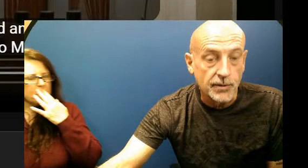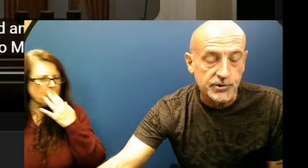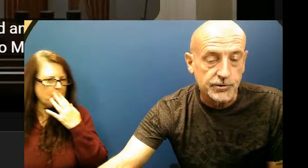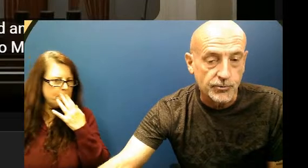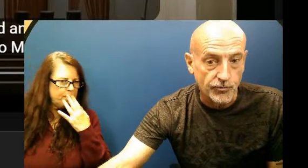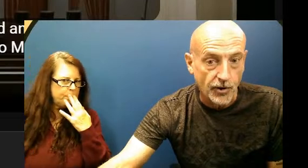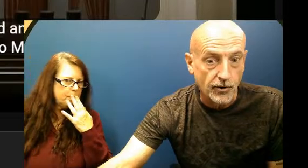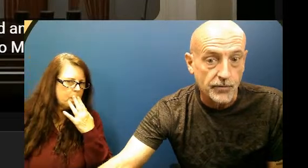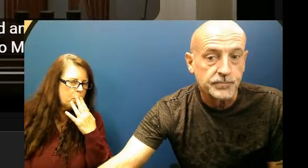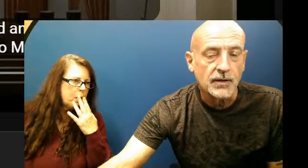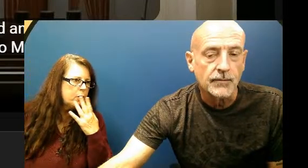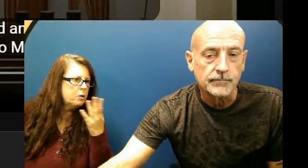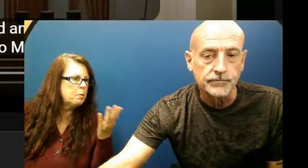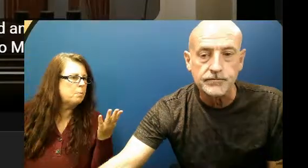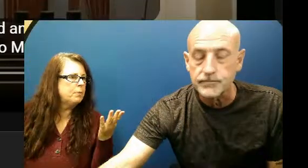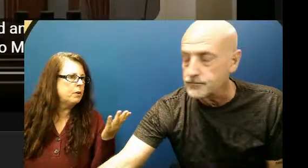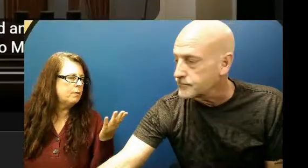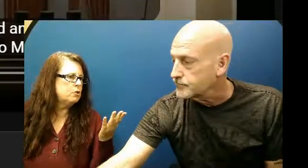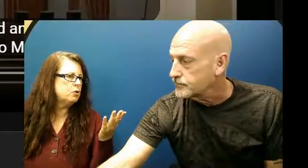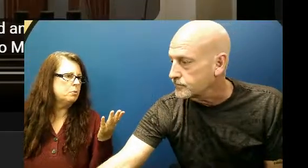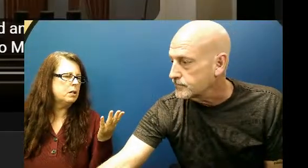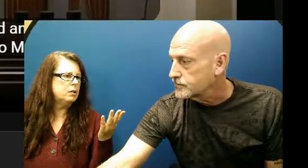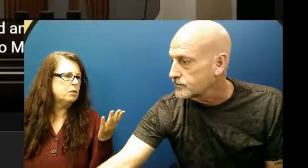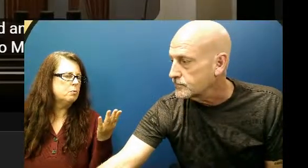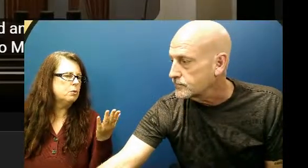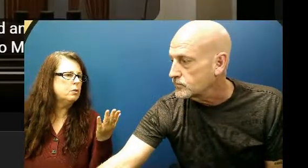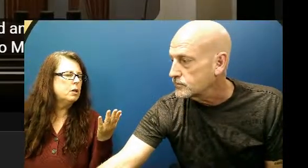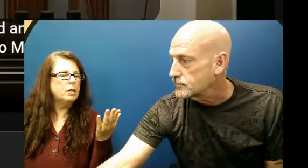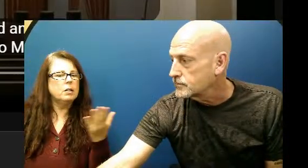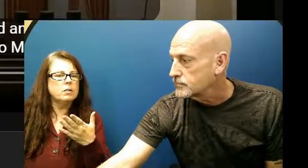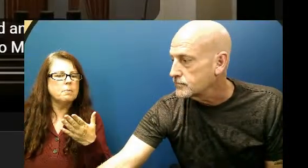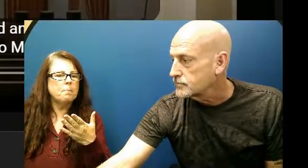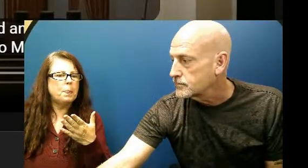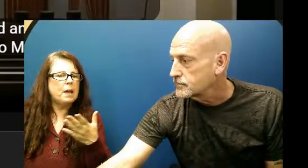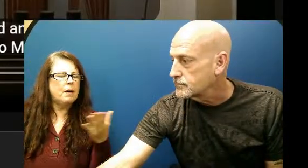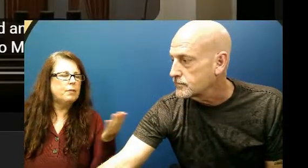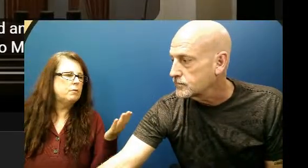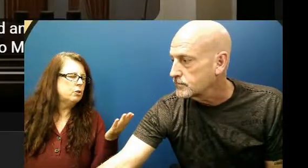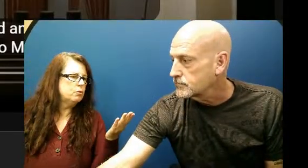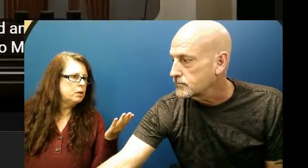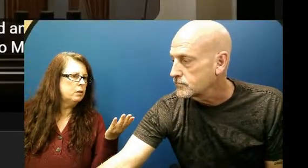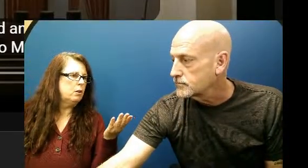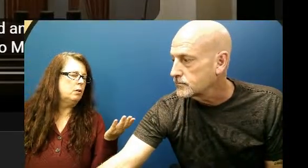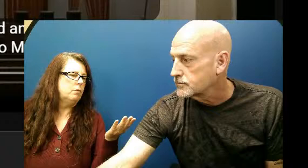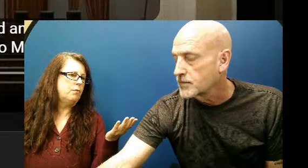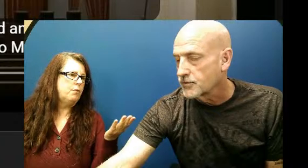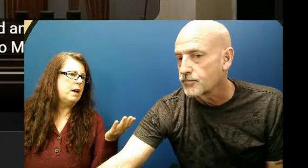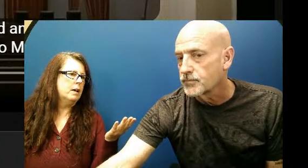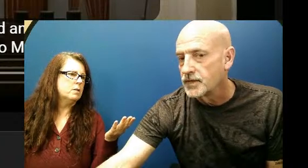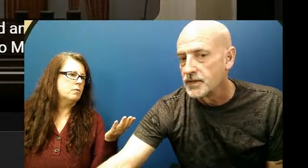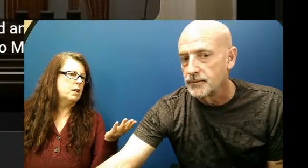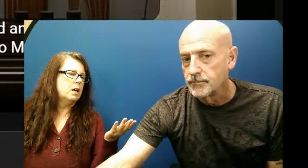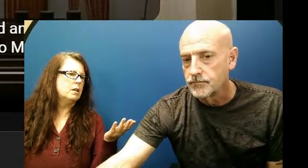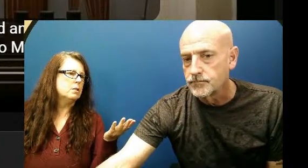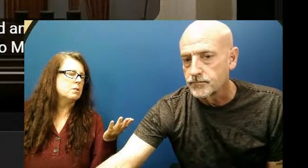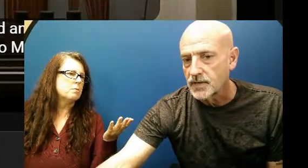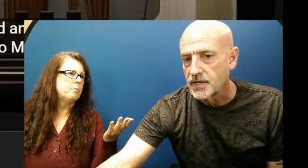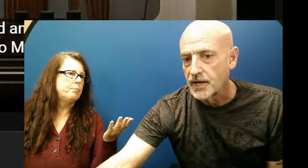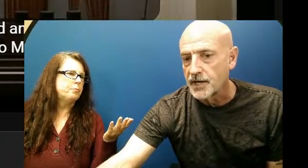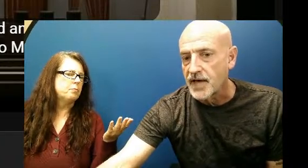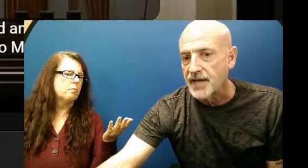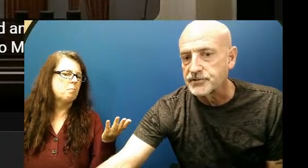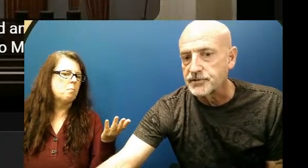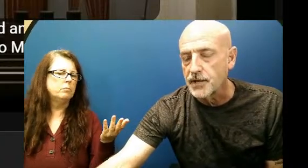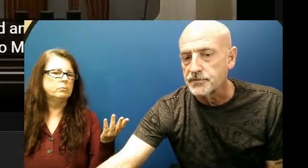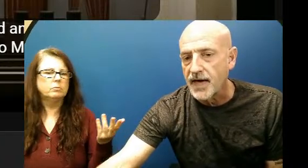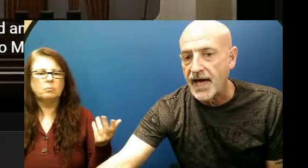of the time your assumptions were wrong. Well, part of the problem they're having trouble getting to the root is they haven't even agreed on all of the facts of the case. Yeah,